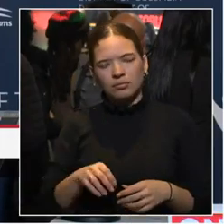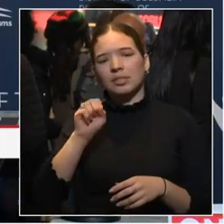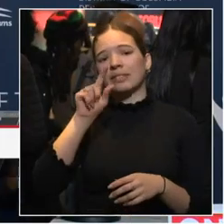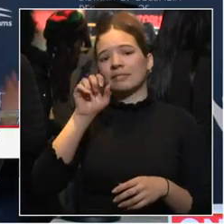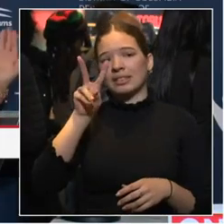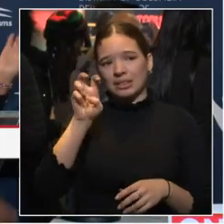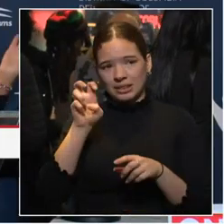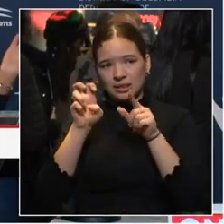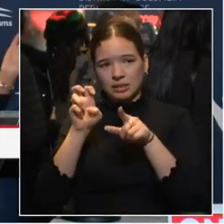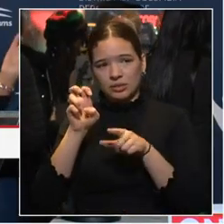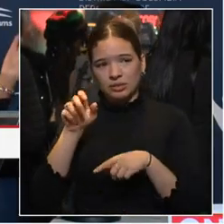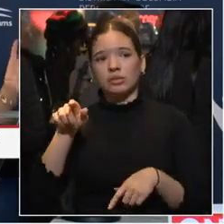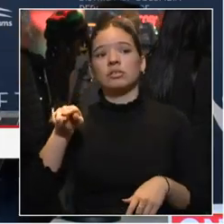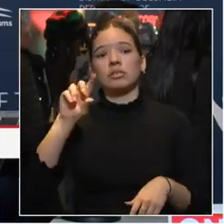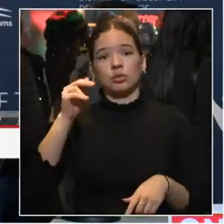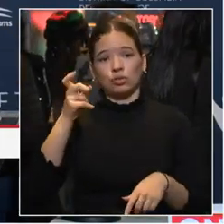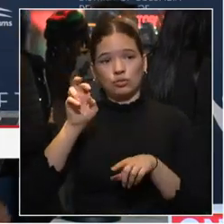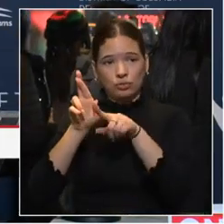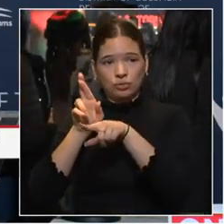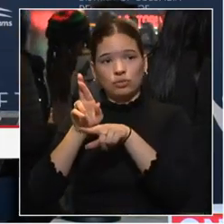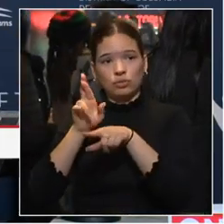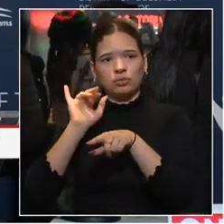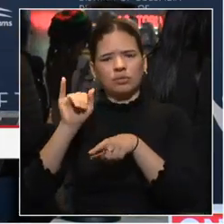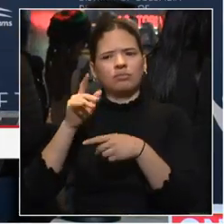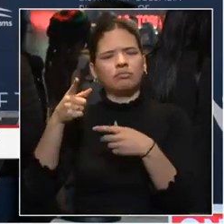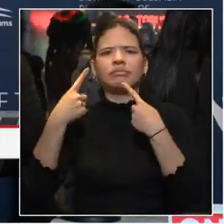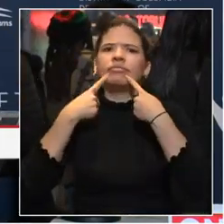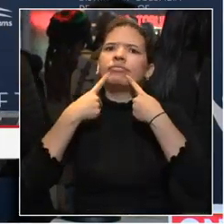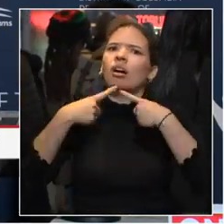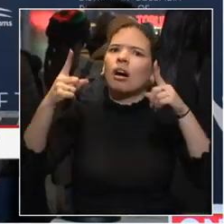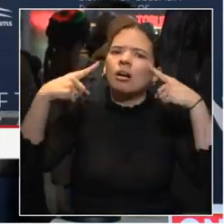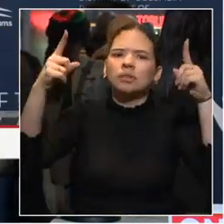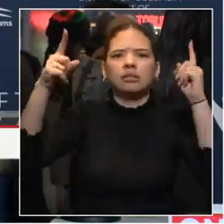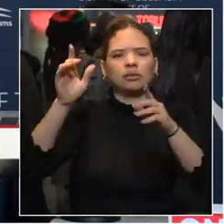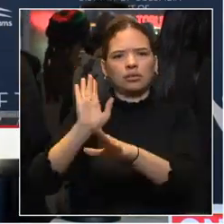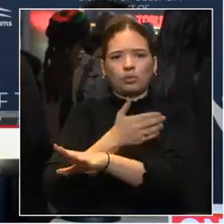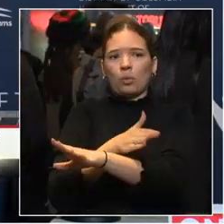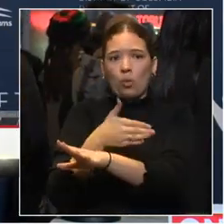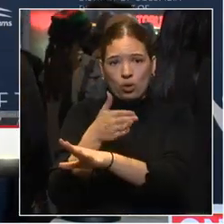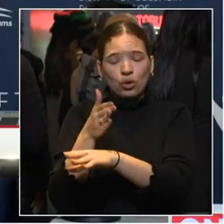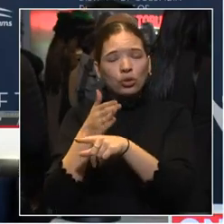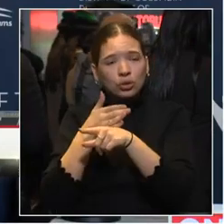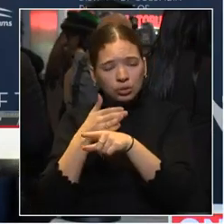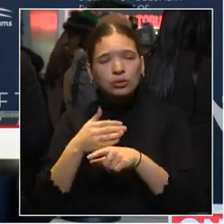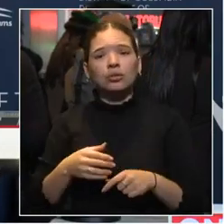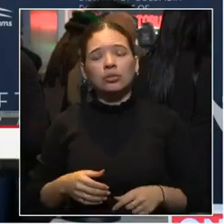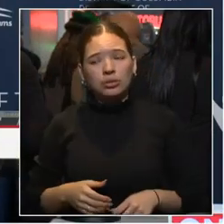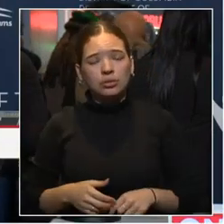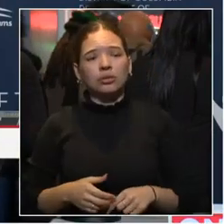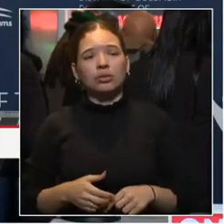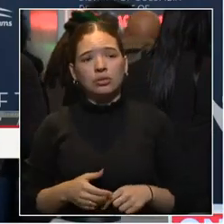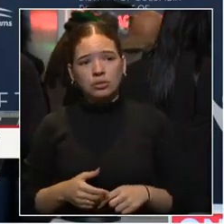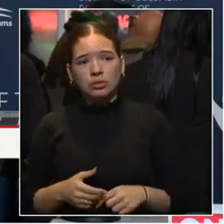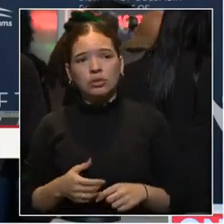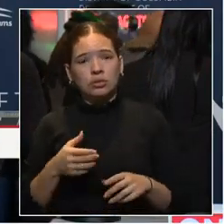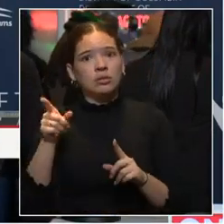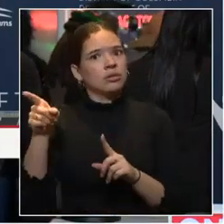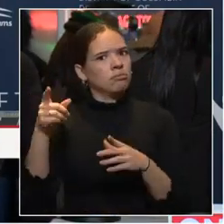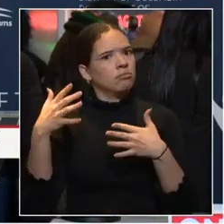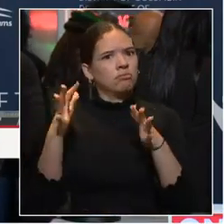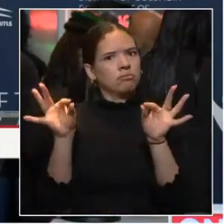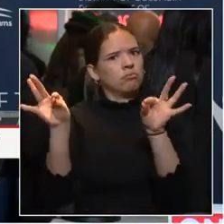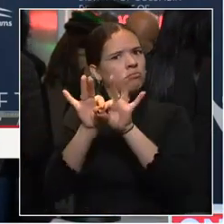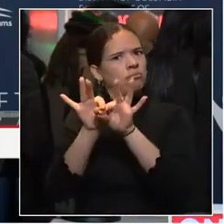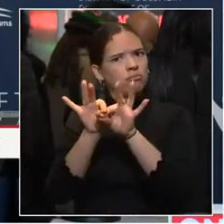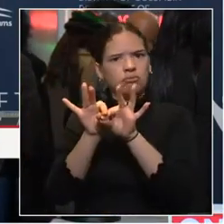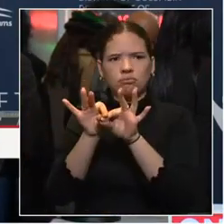do. Well, if you do, it's because of me. If you don't, it's because of everybody else. So listen to the song. Now, let's go